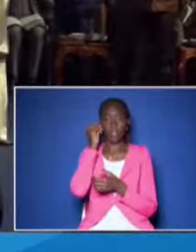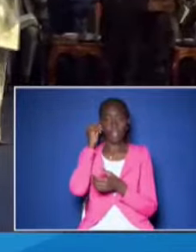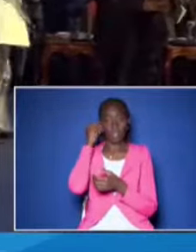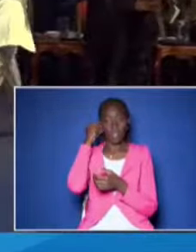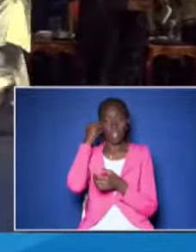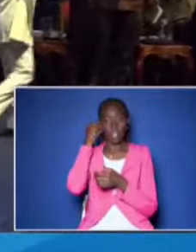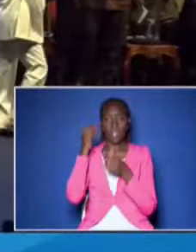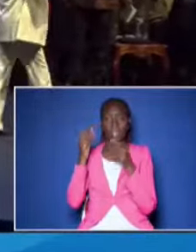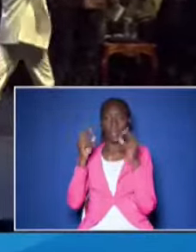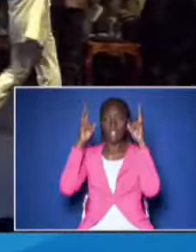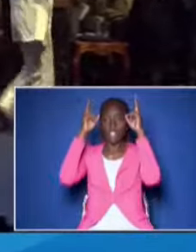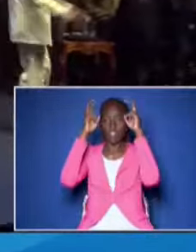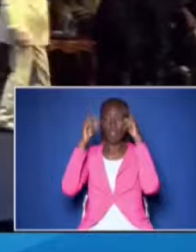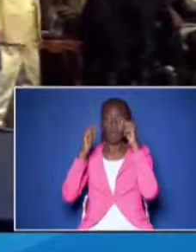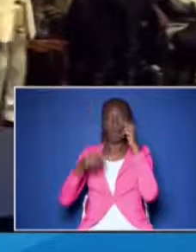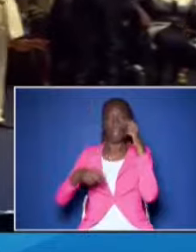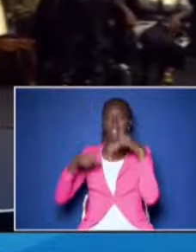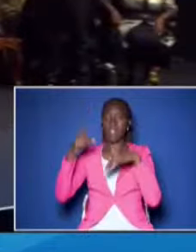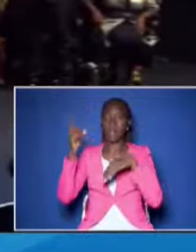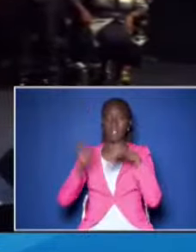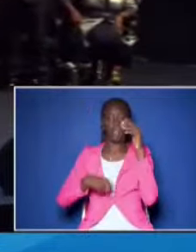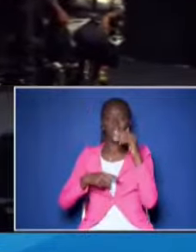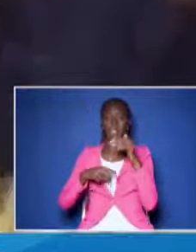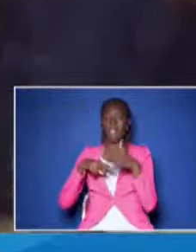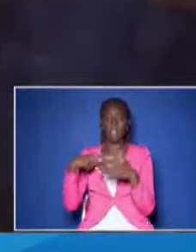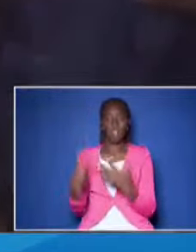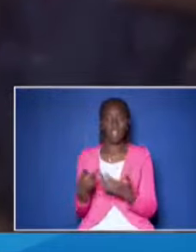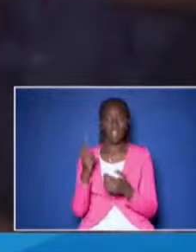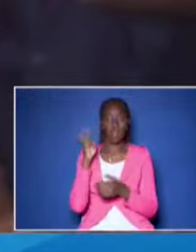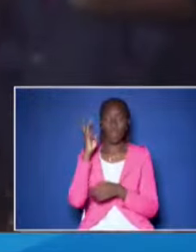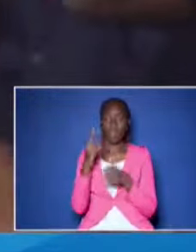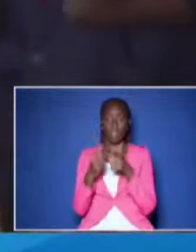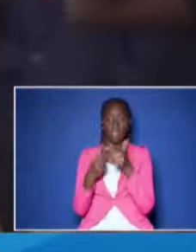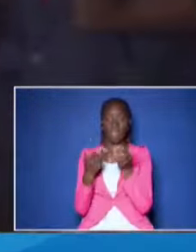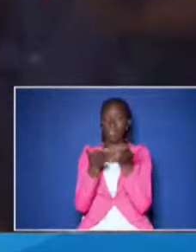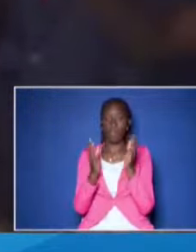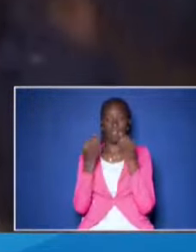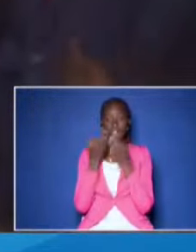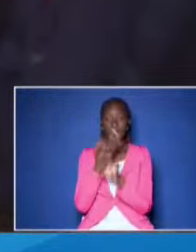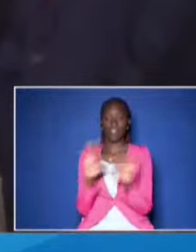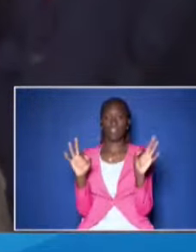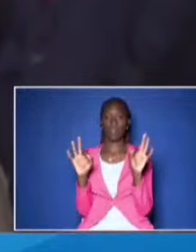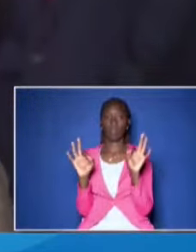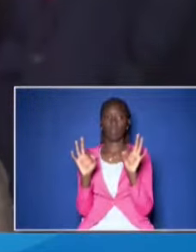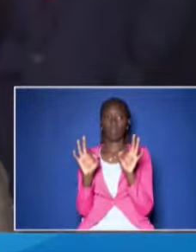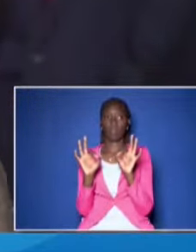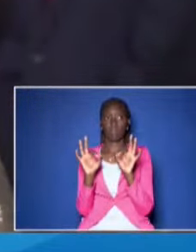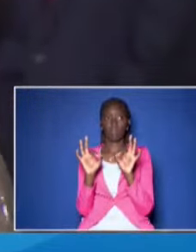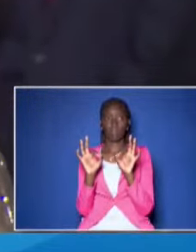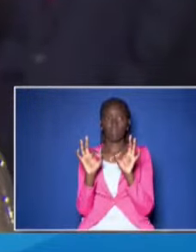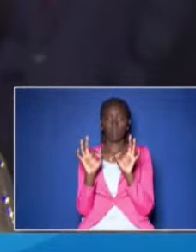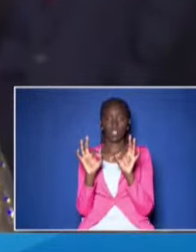defeated Satan will be defeated and you'll be free fill your